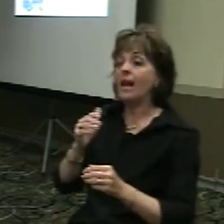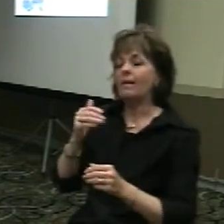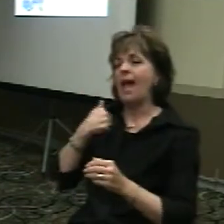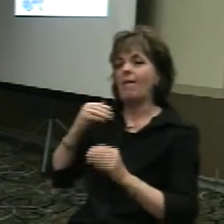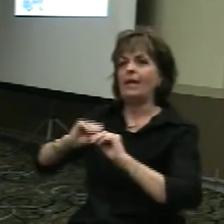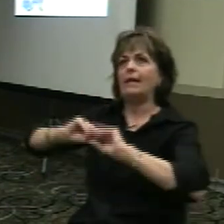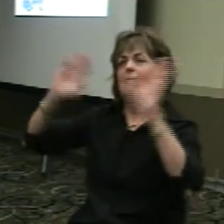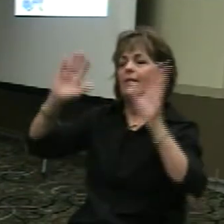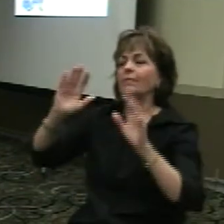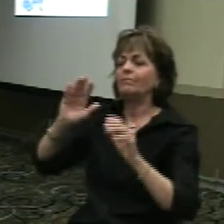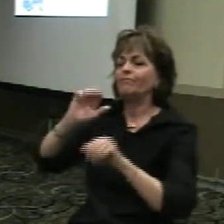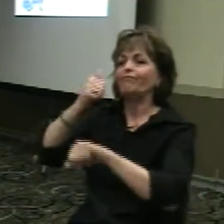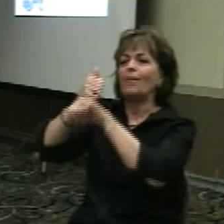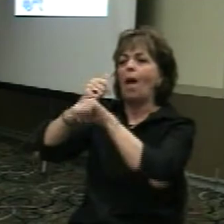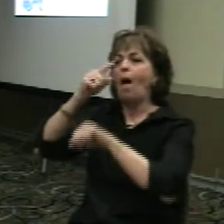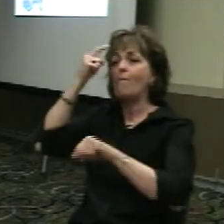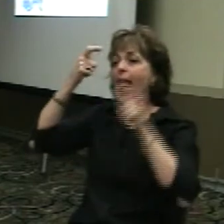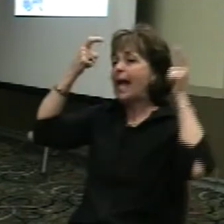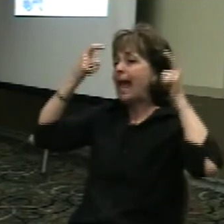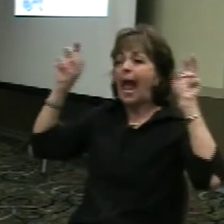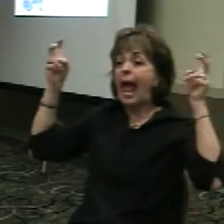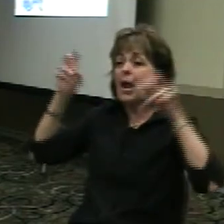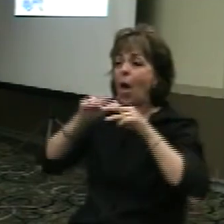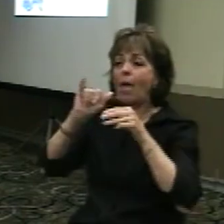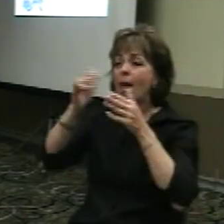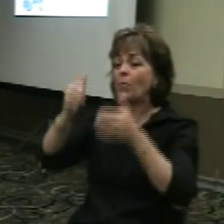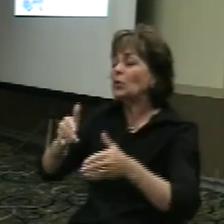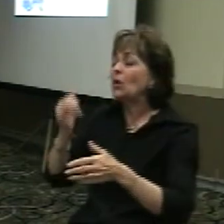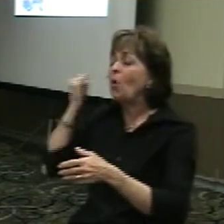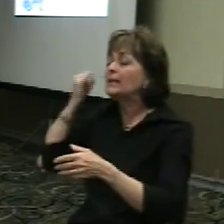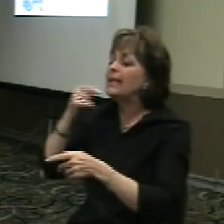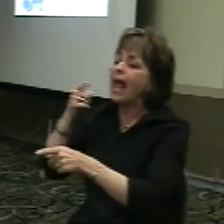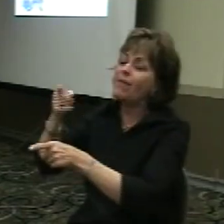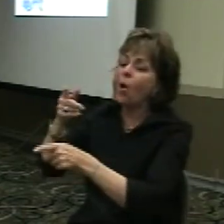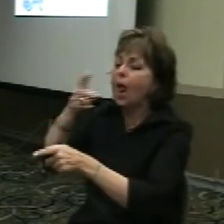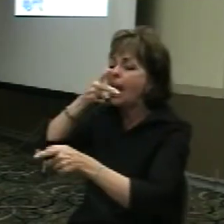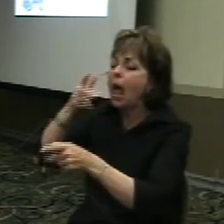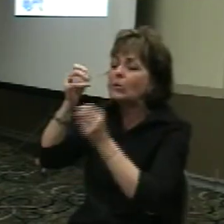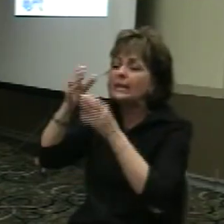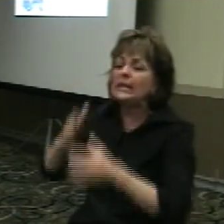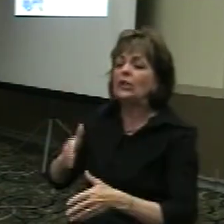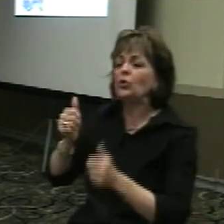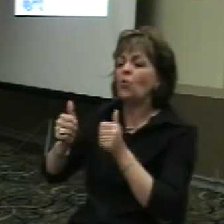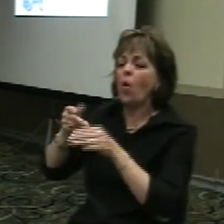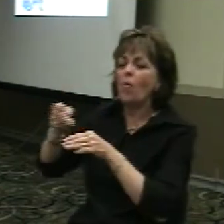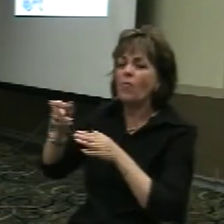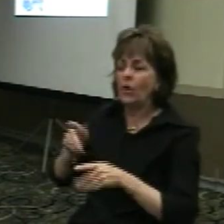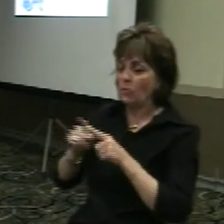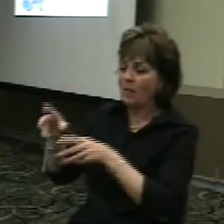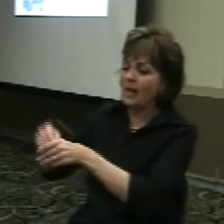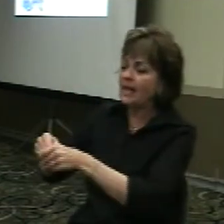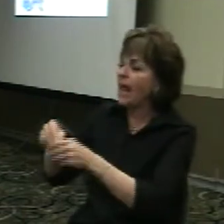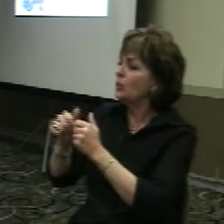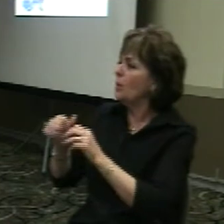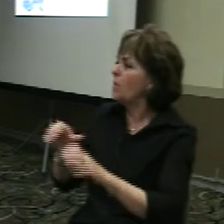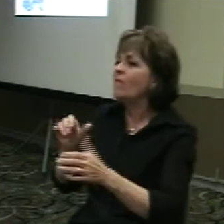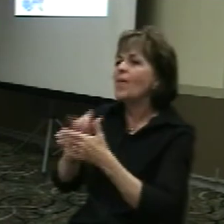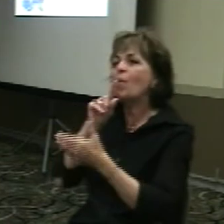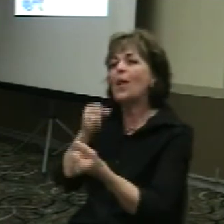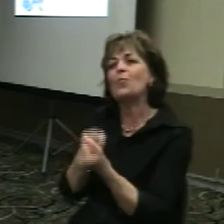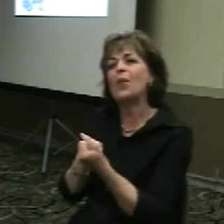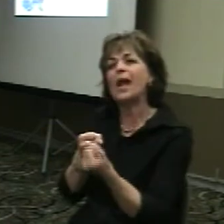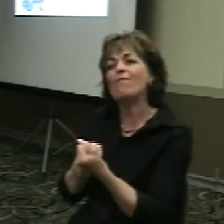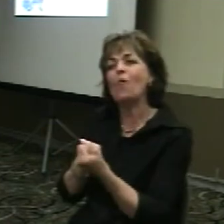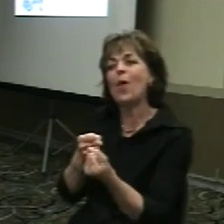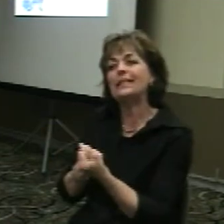that they're trying to do something bad, or that they're a lousy teacher, or they're a poor paraprofessional. It's that they engage in behavior that inadvertently